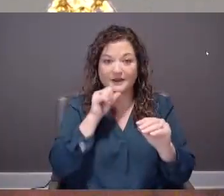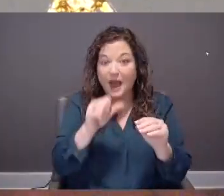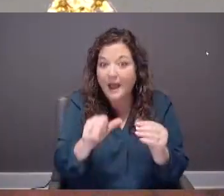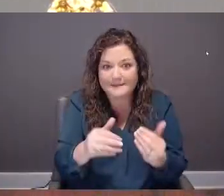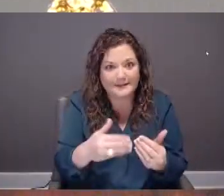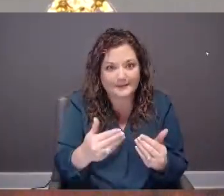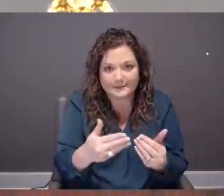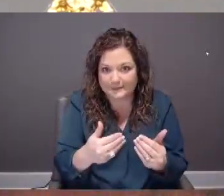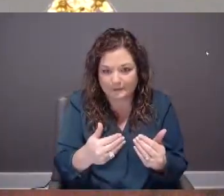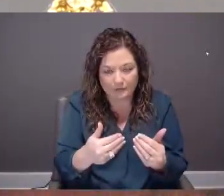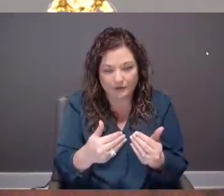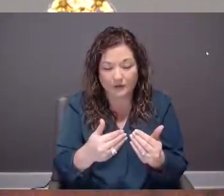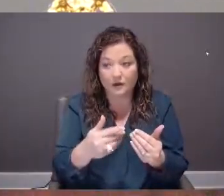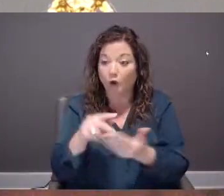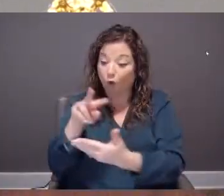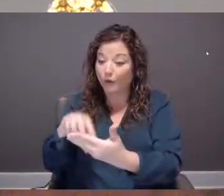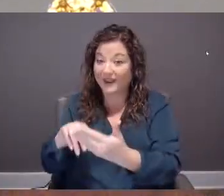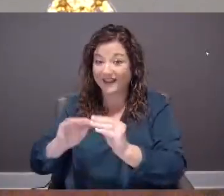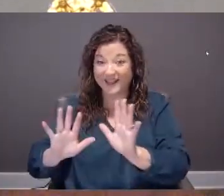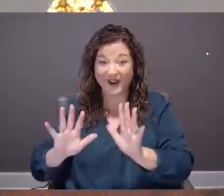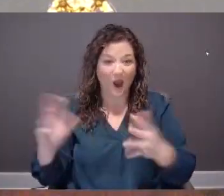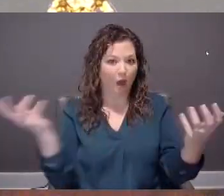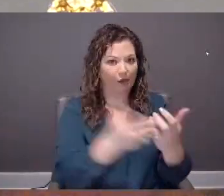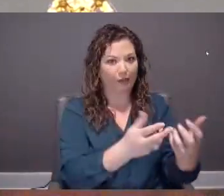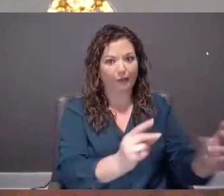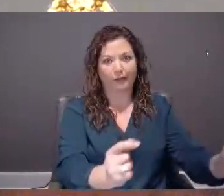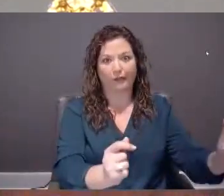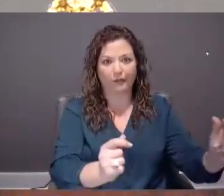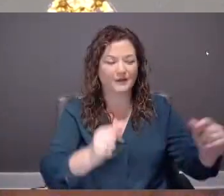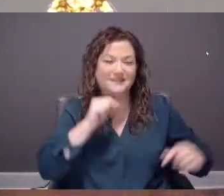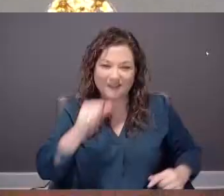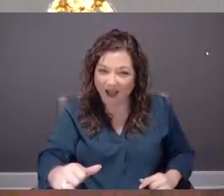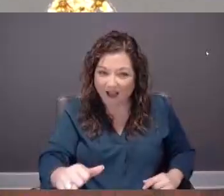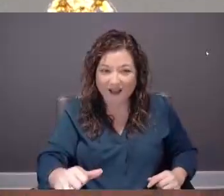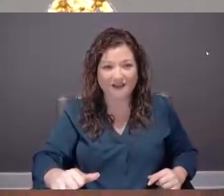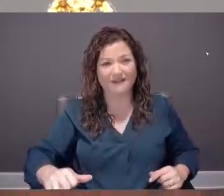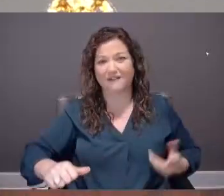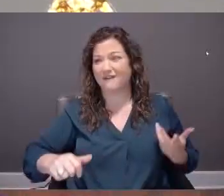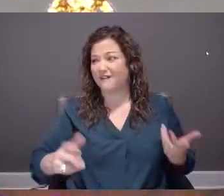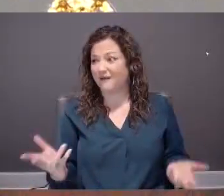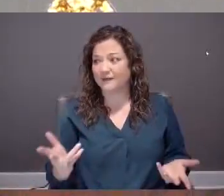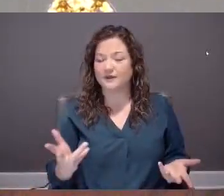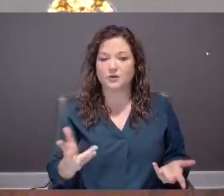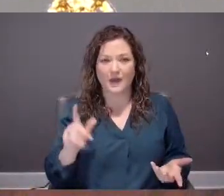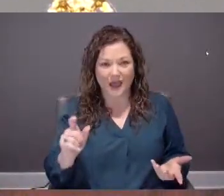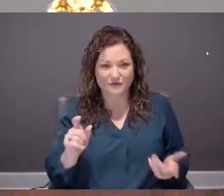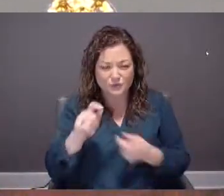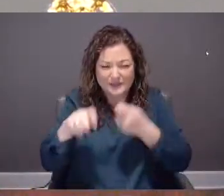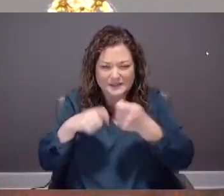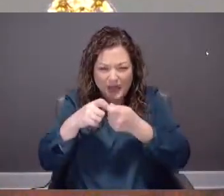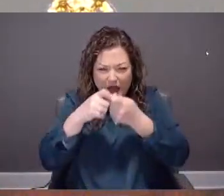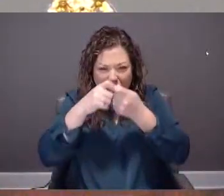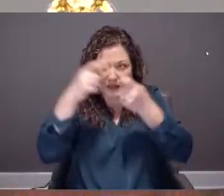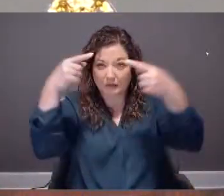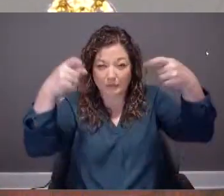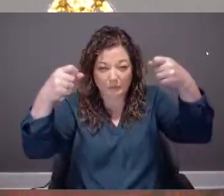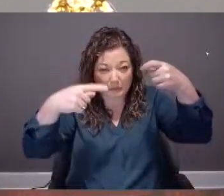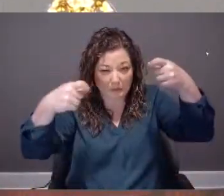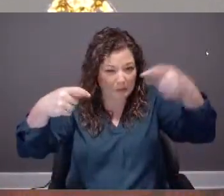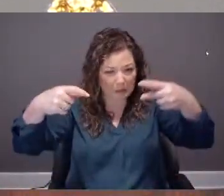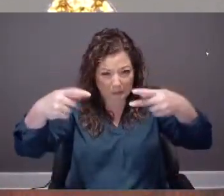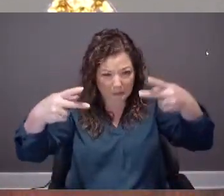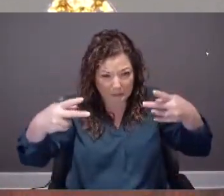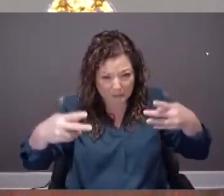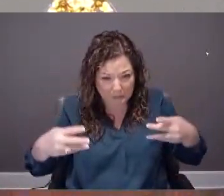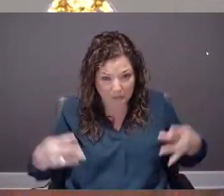where you put it. As my fellow council members have said, it's got to precisely fit the program, and you got to thread the needle with some of these to make them